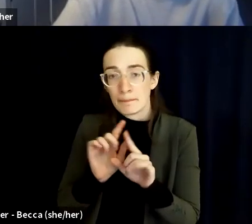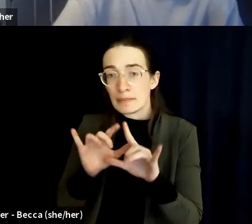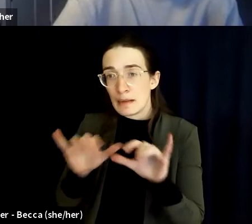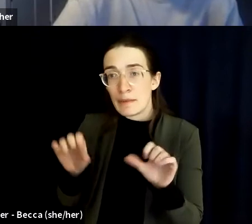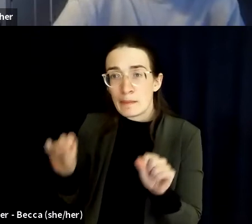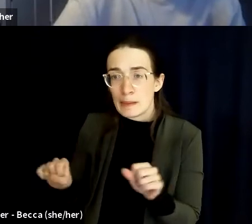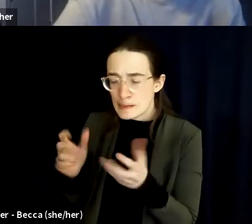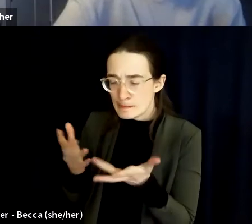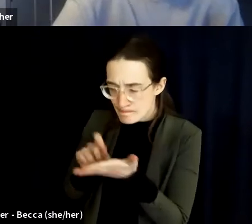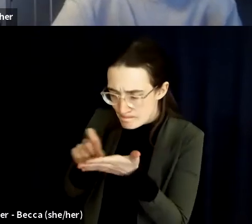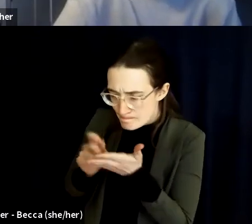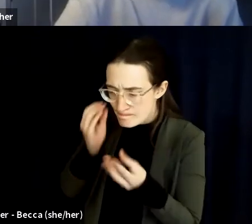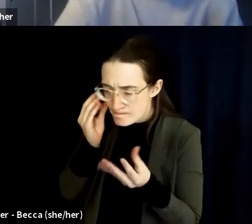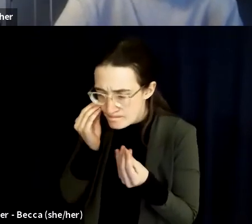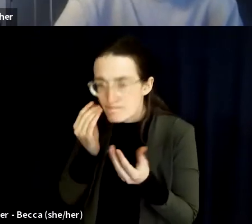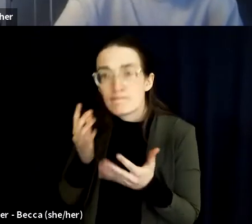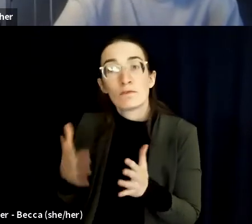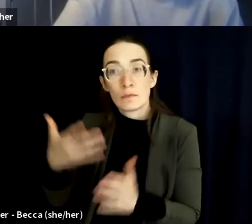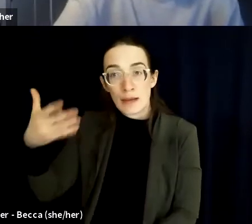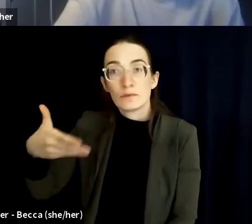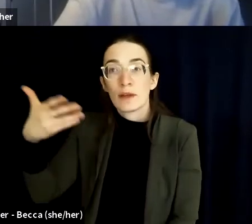engaging in reflection from time to time.